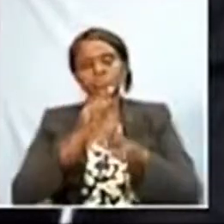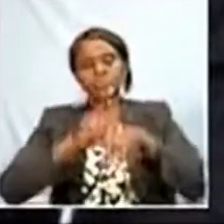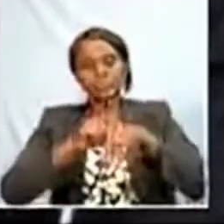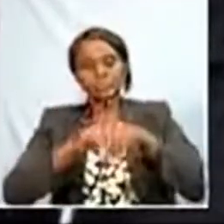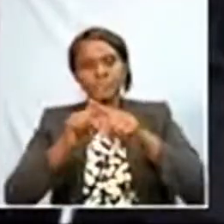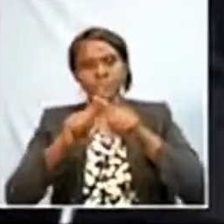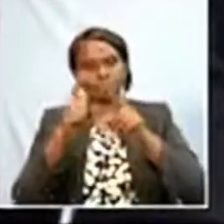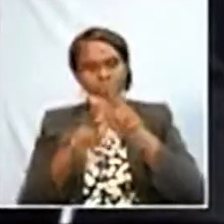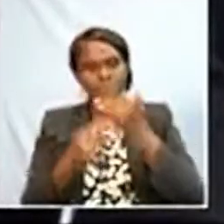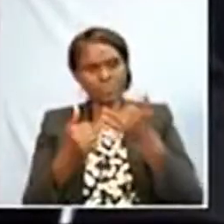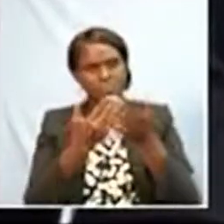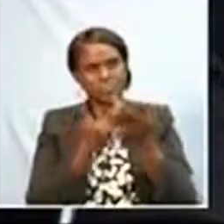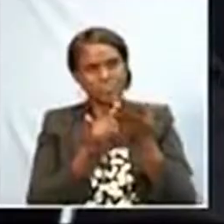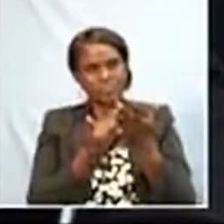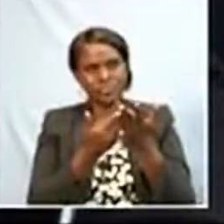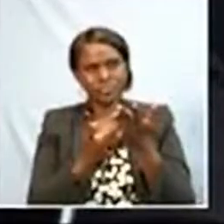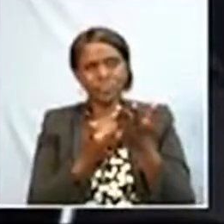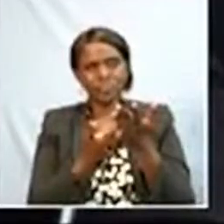But